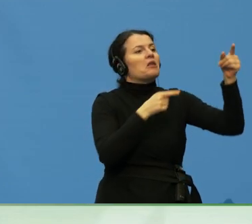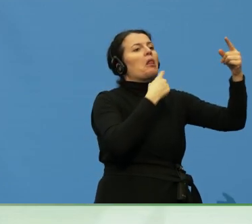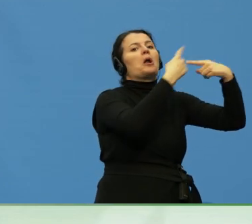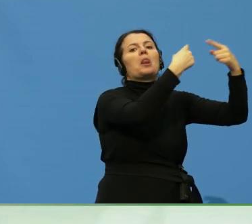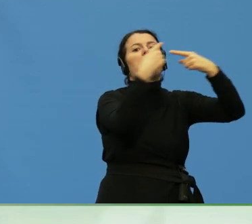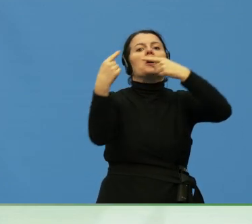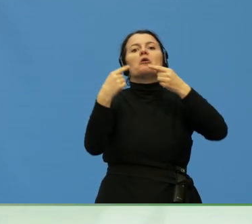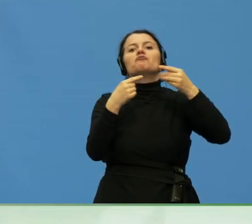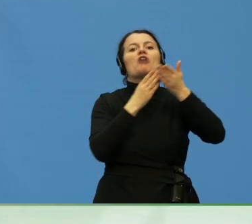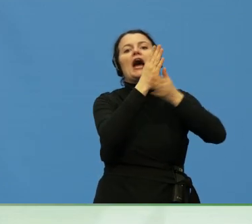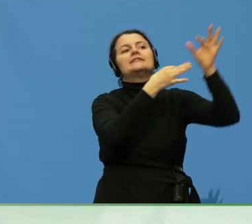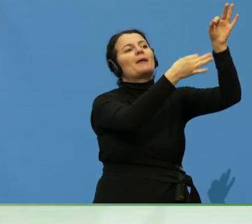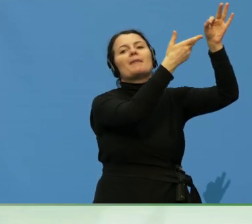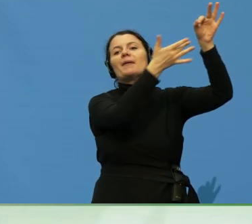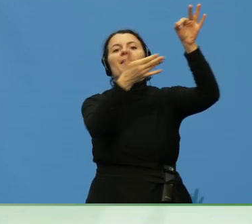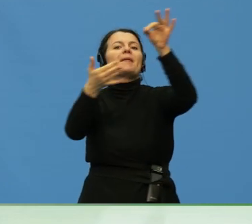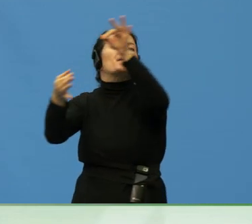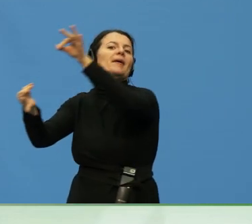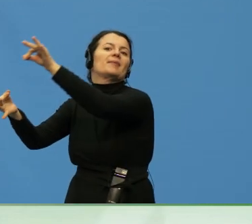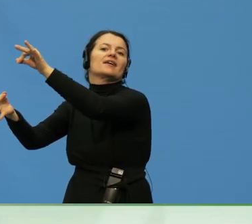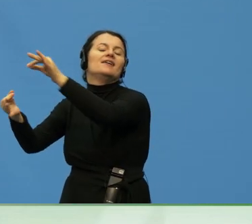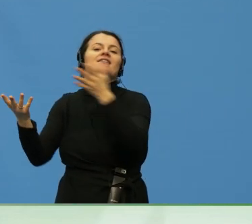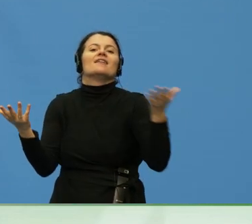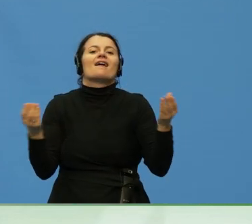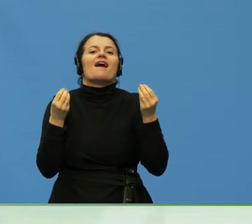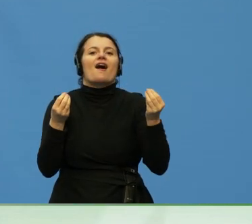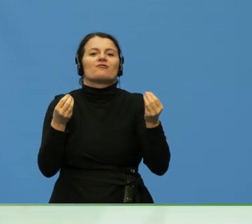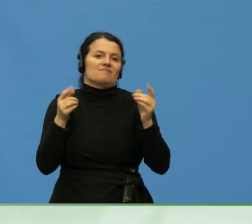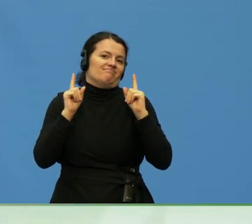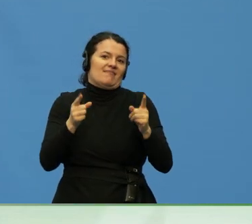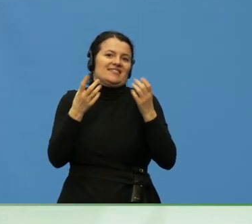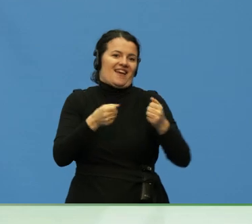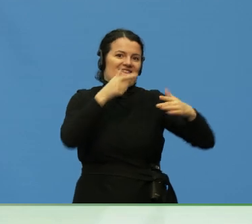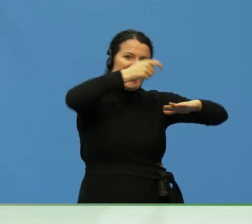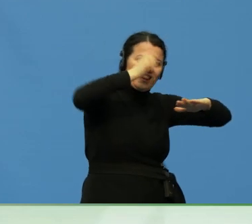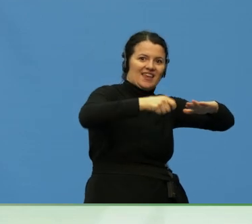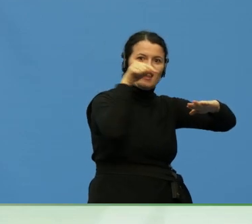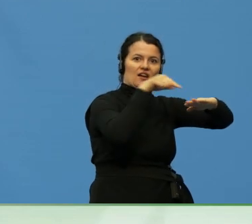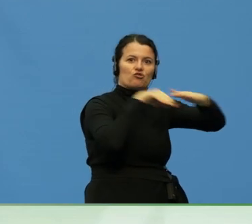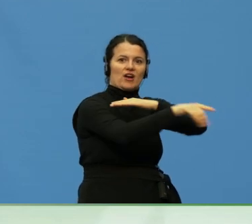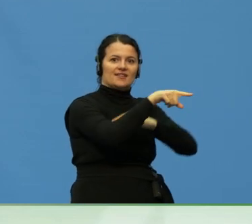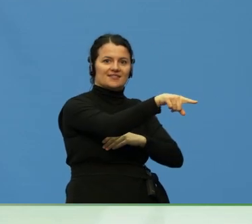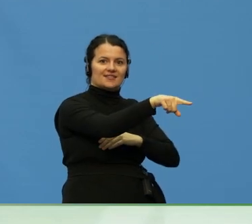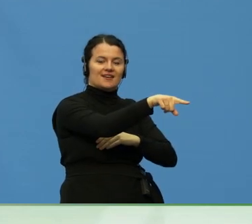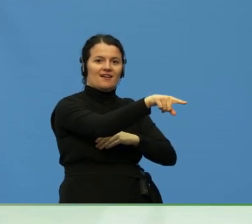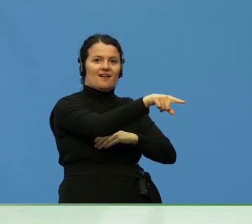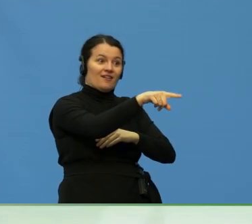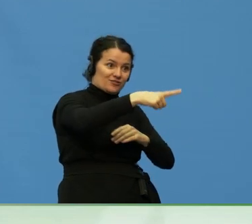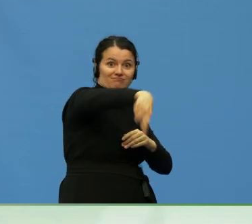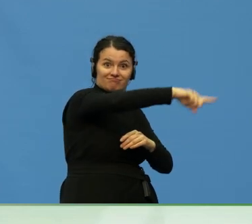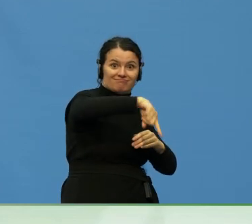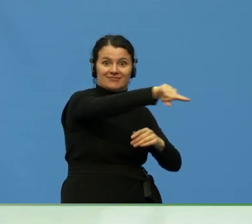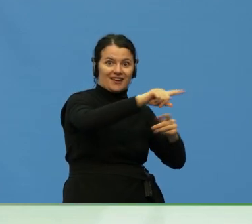is supposed to happen is through legal challenge and by activating the judiciary so that rights can